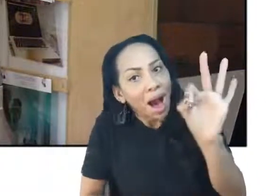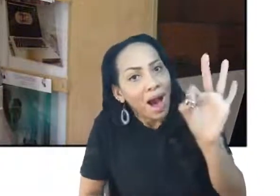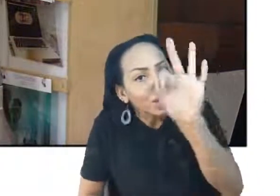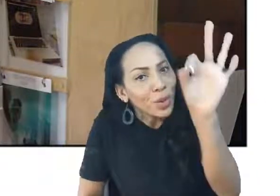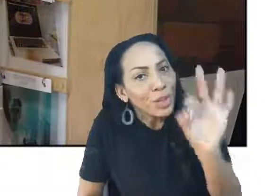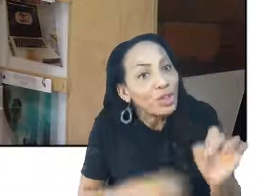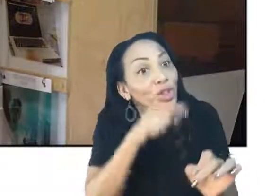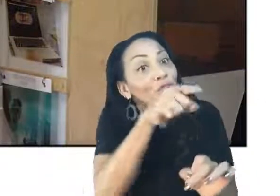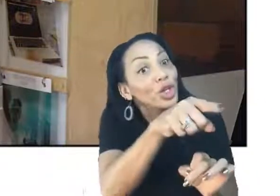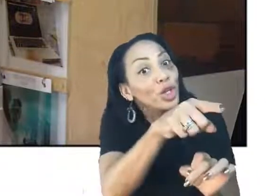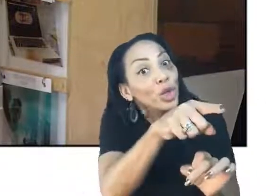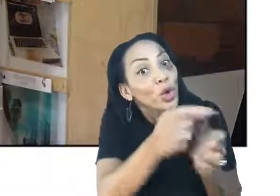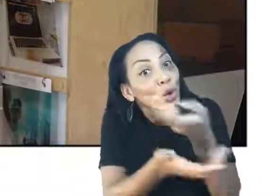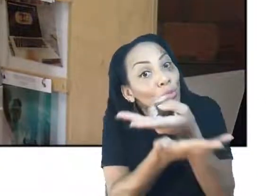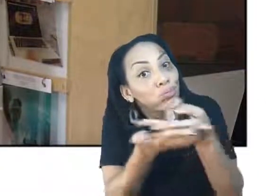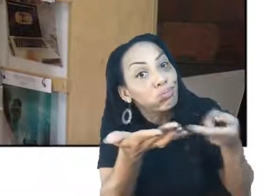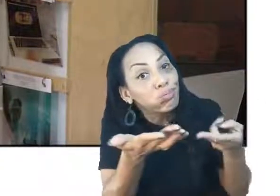nice.